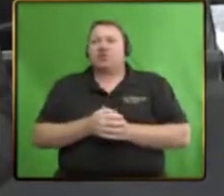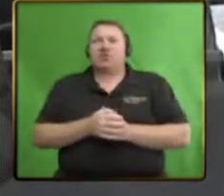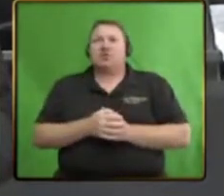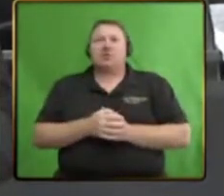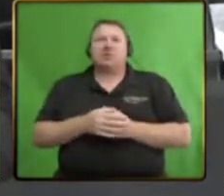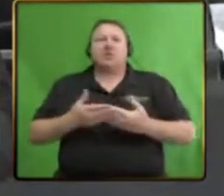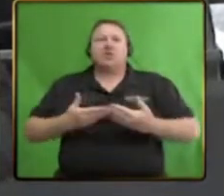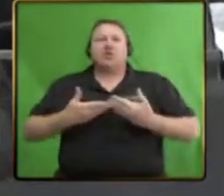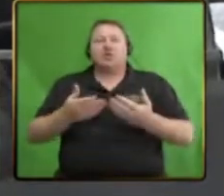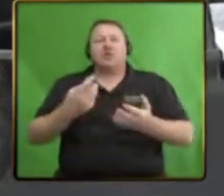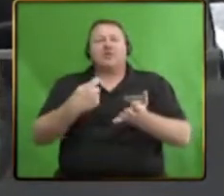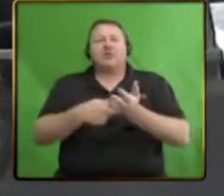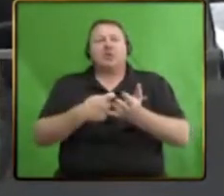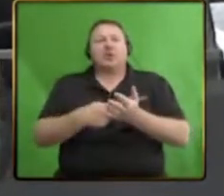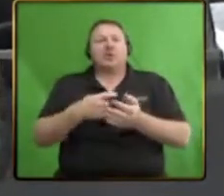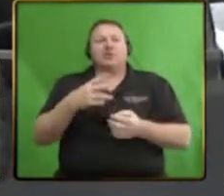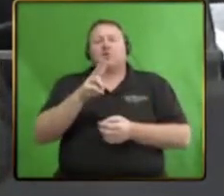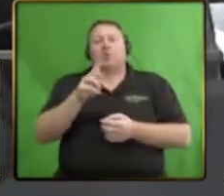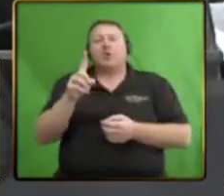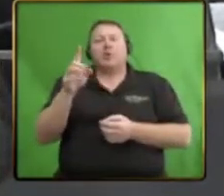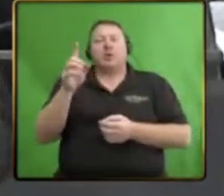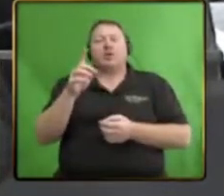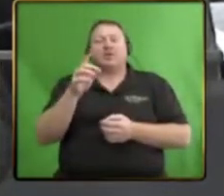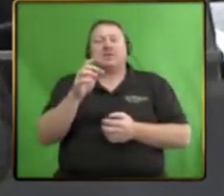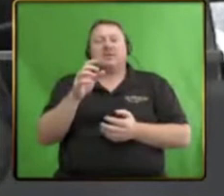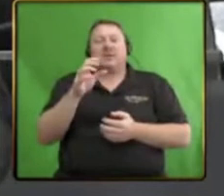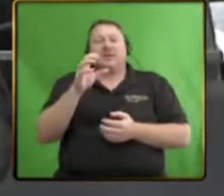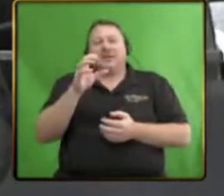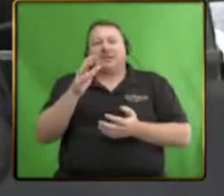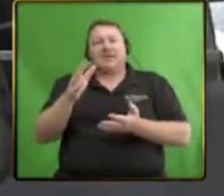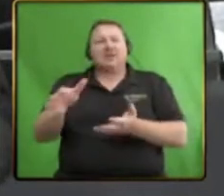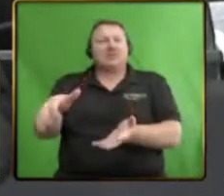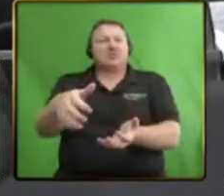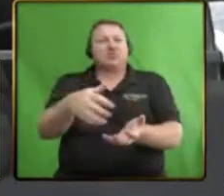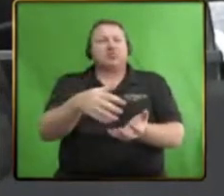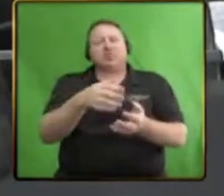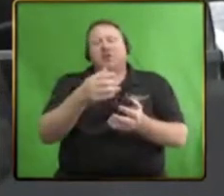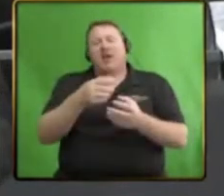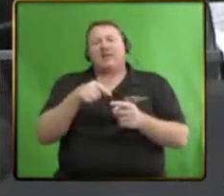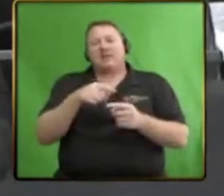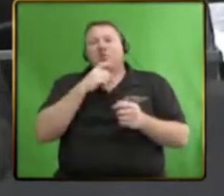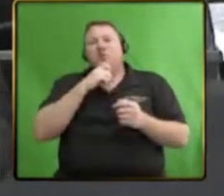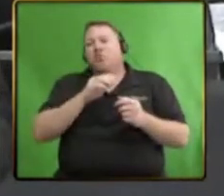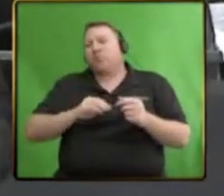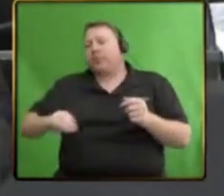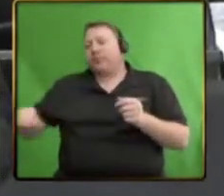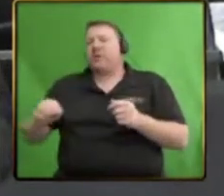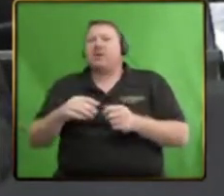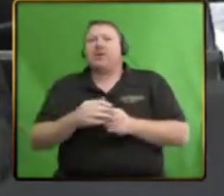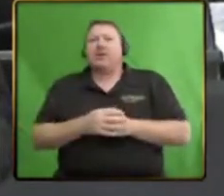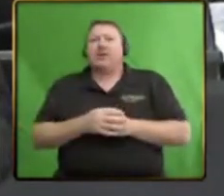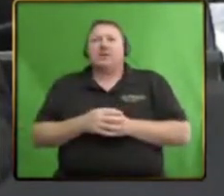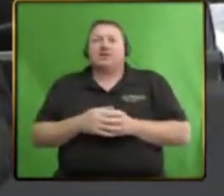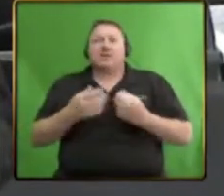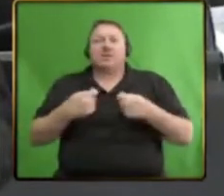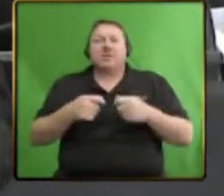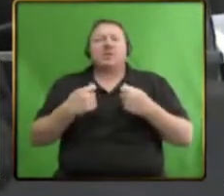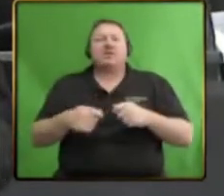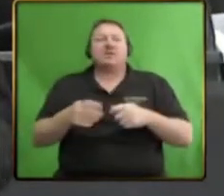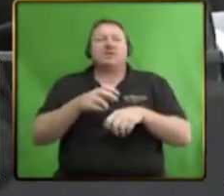service costs now absorb 21 cents of every rand collected in revenue, and as we know, crowd out much-needed expenditure on